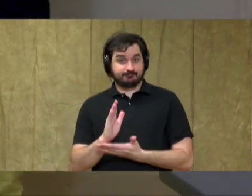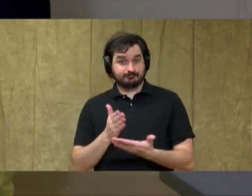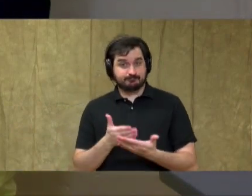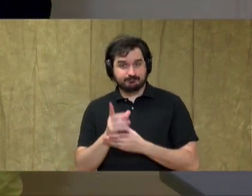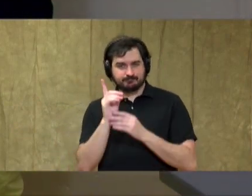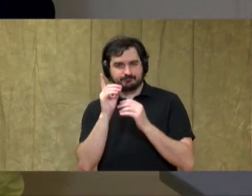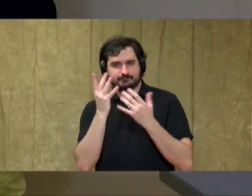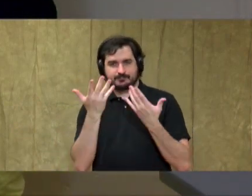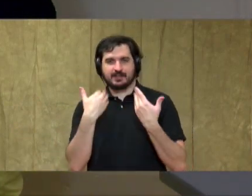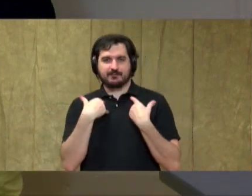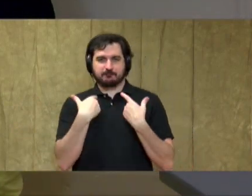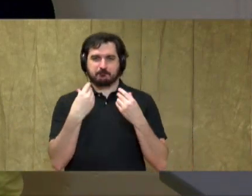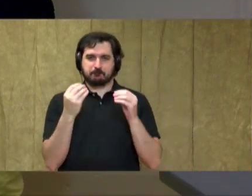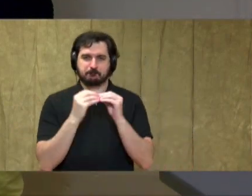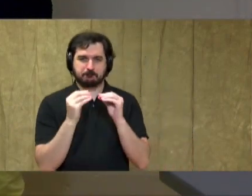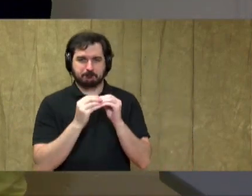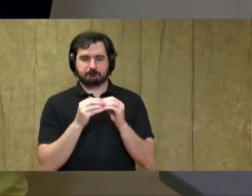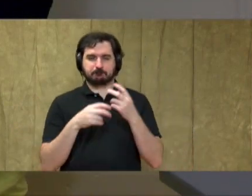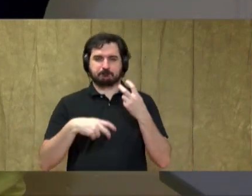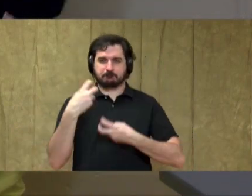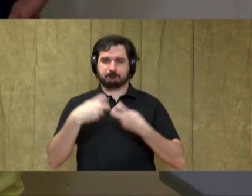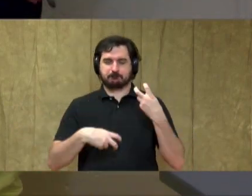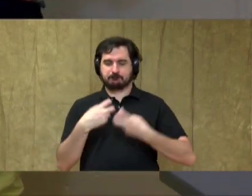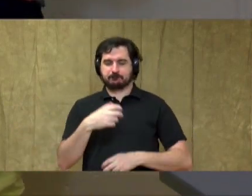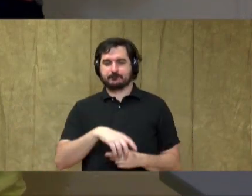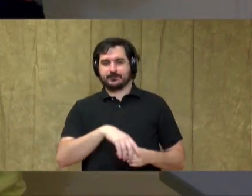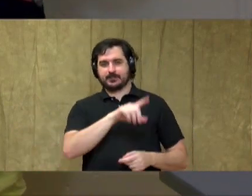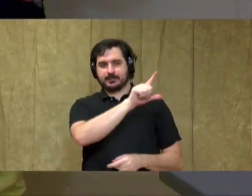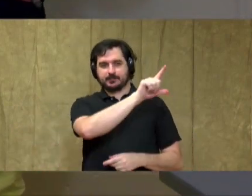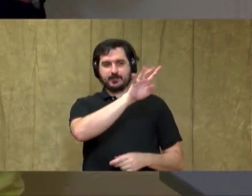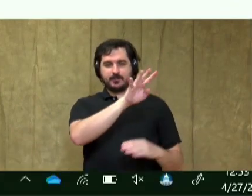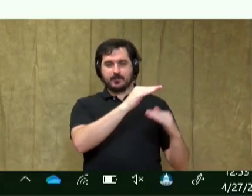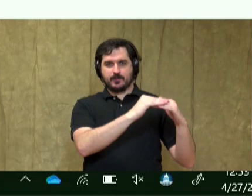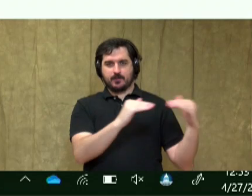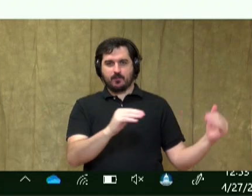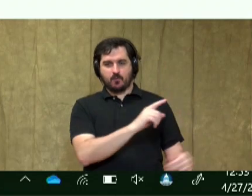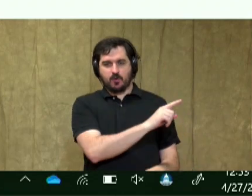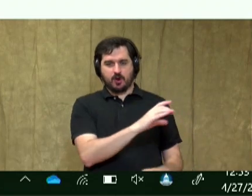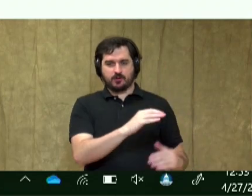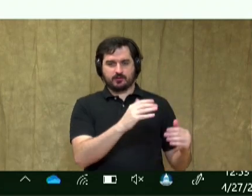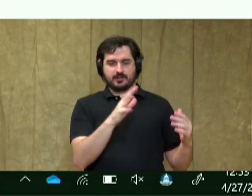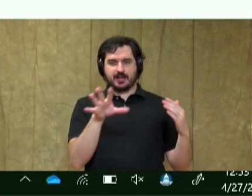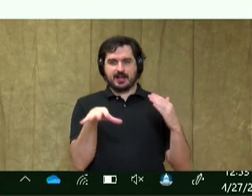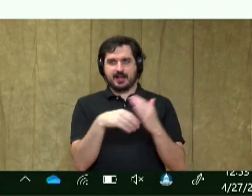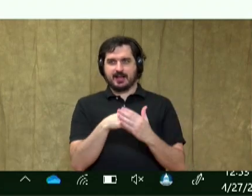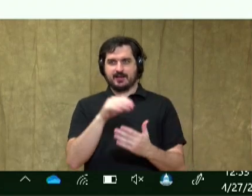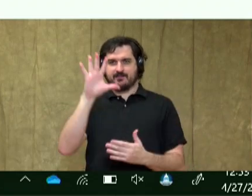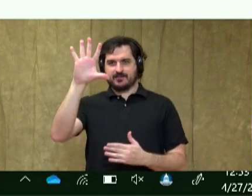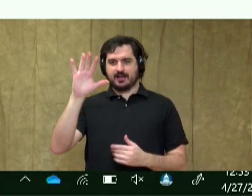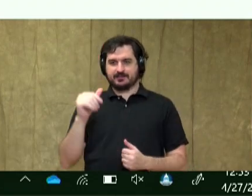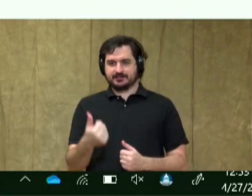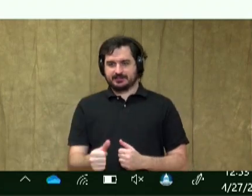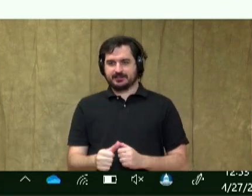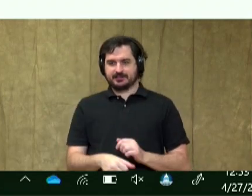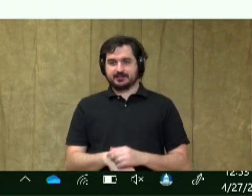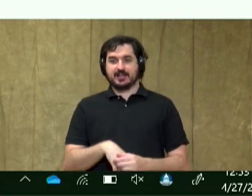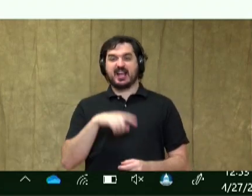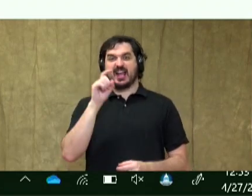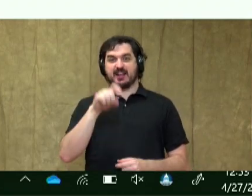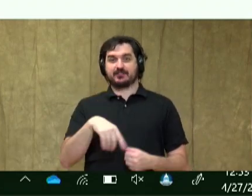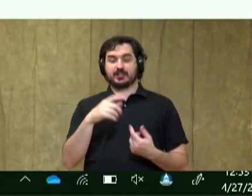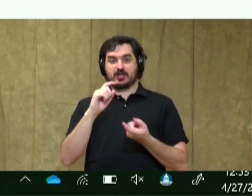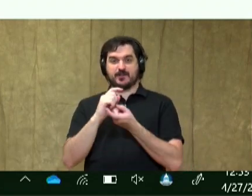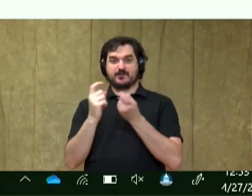have 24 hundredths plus 5 tenths. What do I need to do? I need to convert 5 tenths.